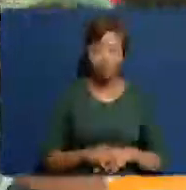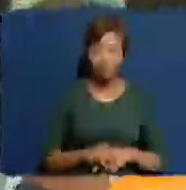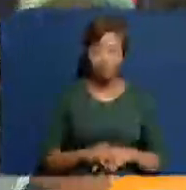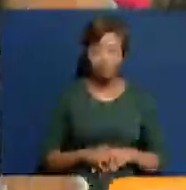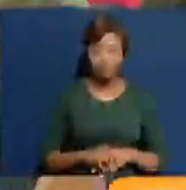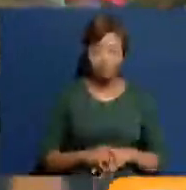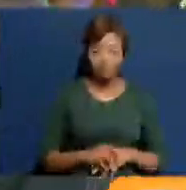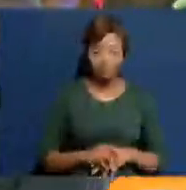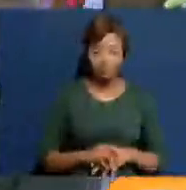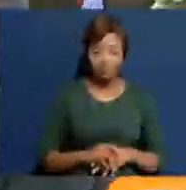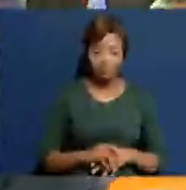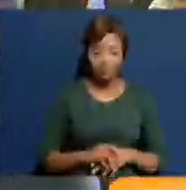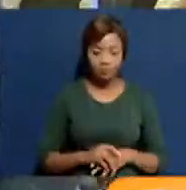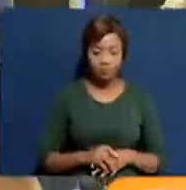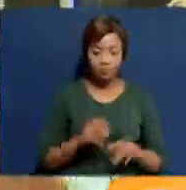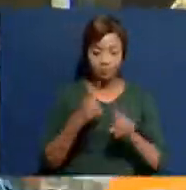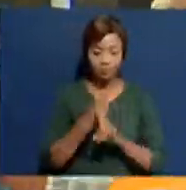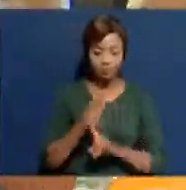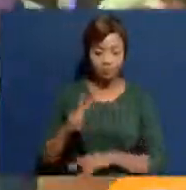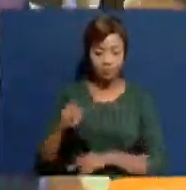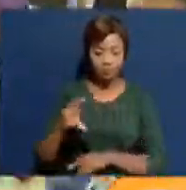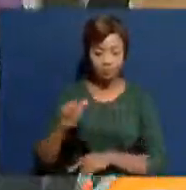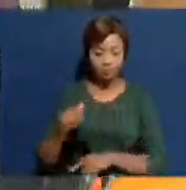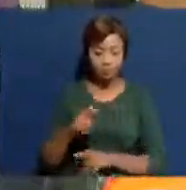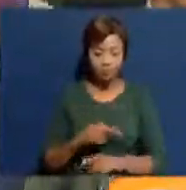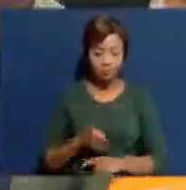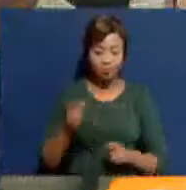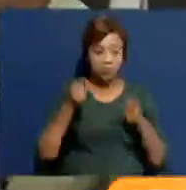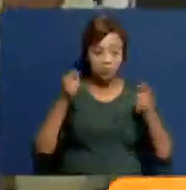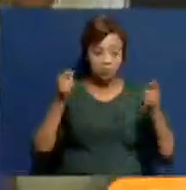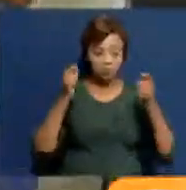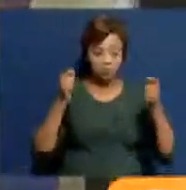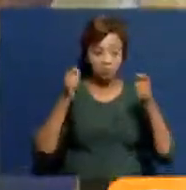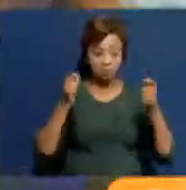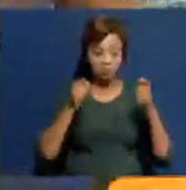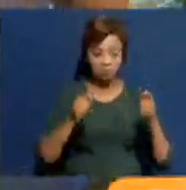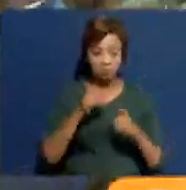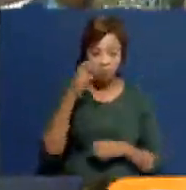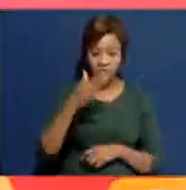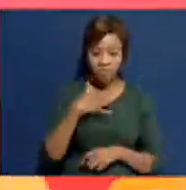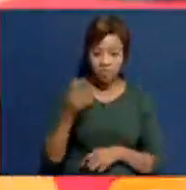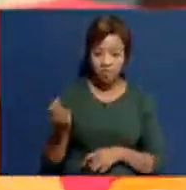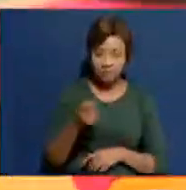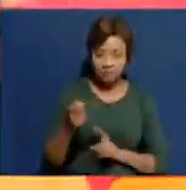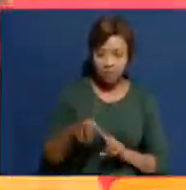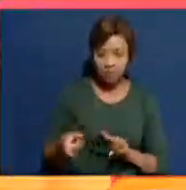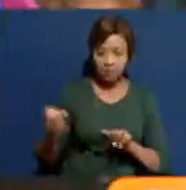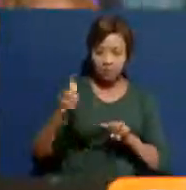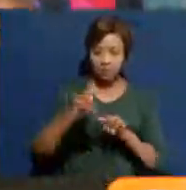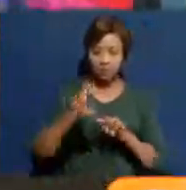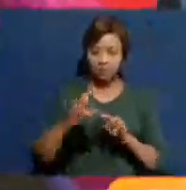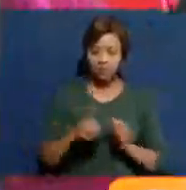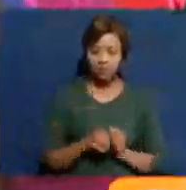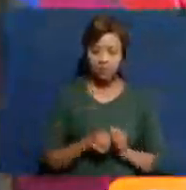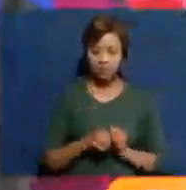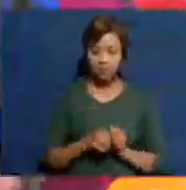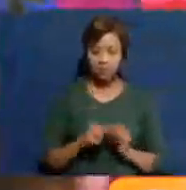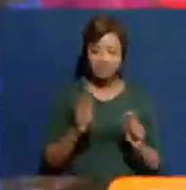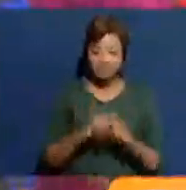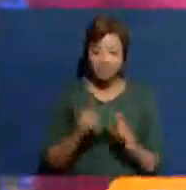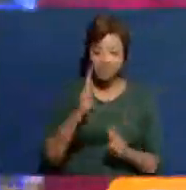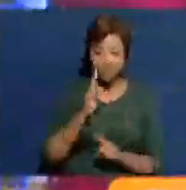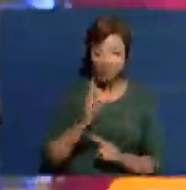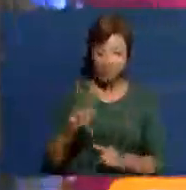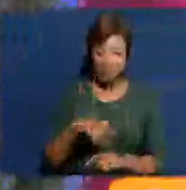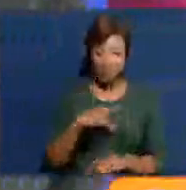Members of county assemblies have intensified calls for a pay rise and increased benefits. It did not sit well with